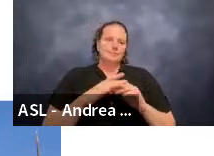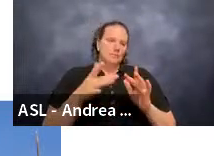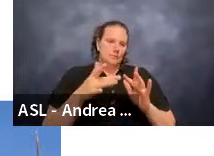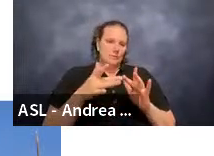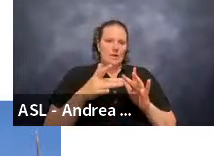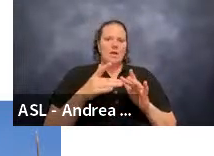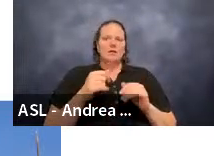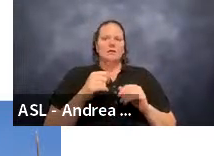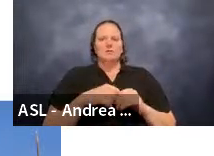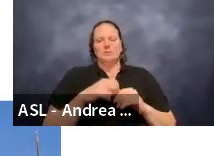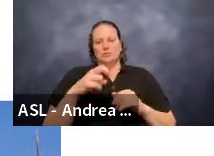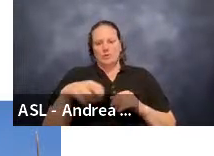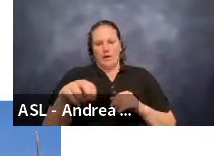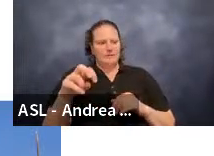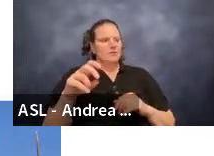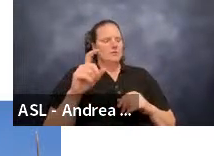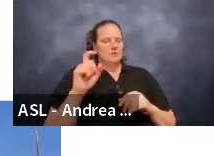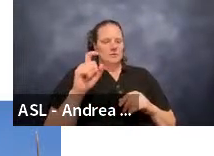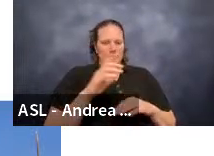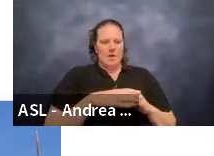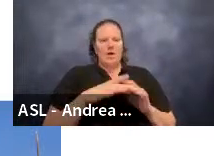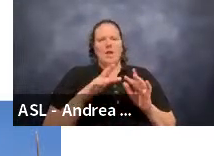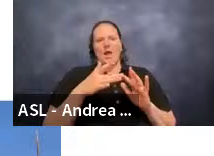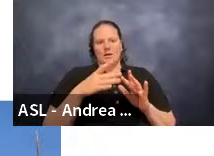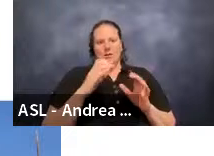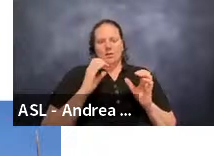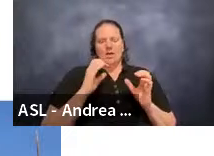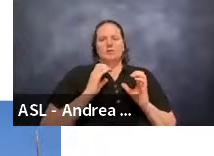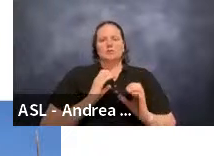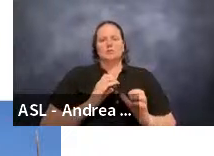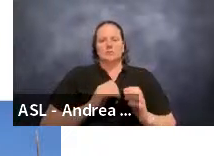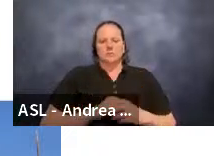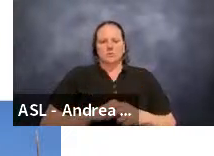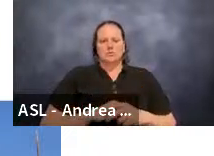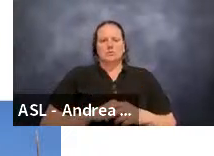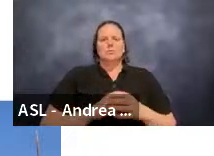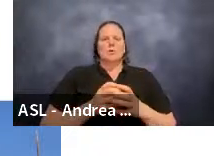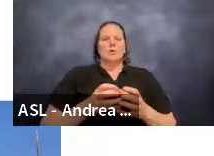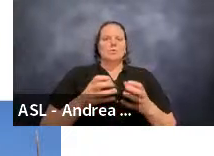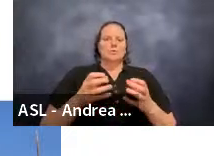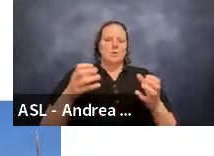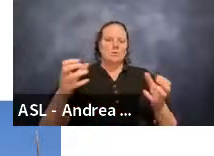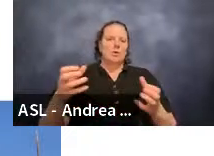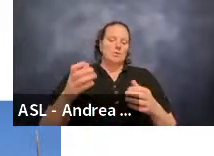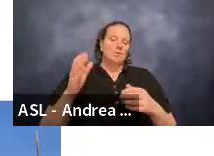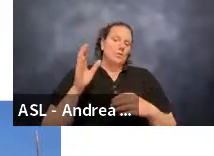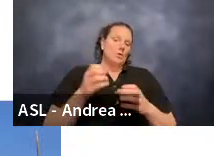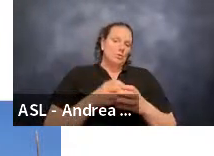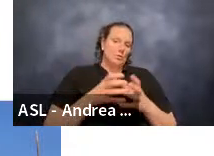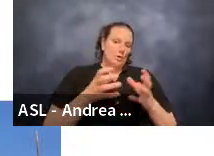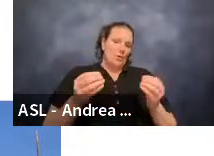travel sheds come online, our customer base grows and grows, and will grow ever more with IVR.